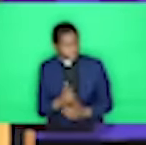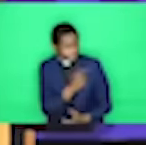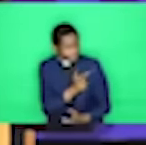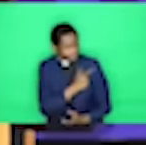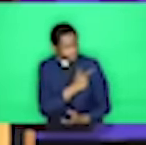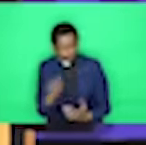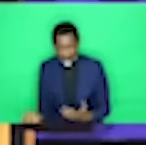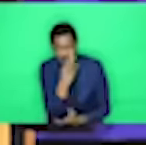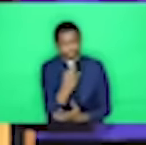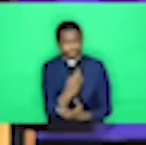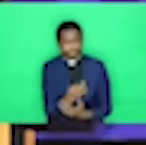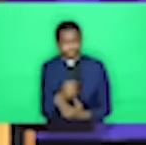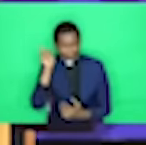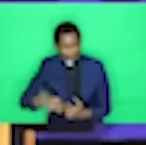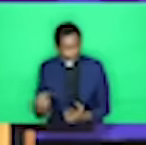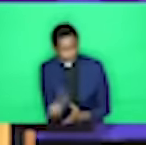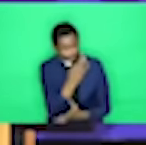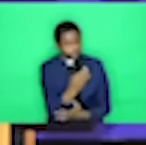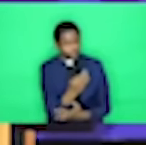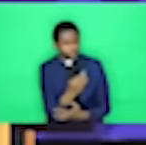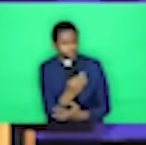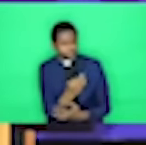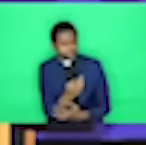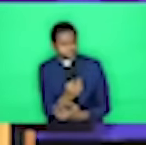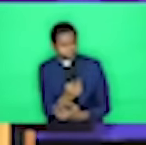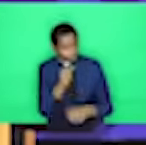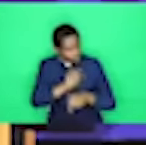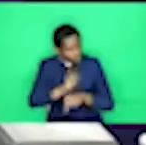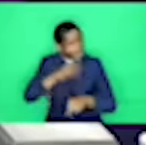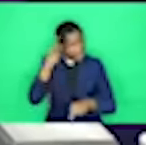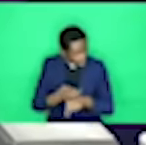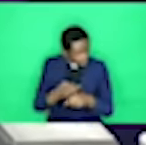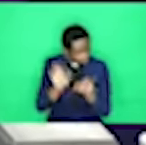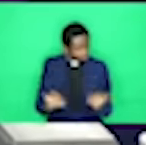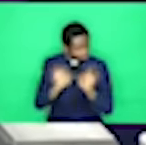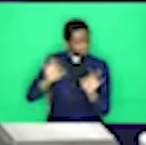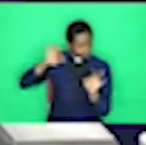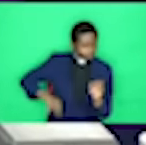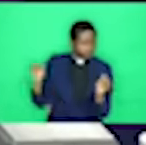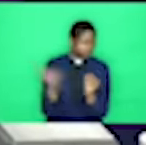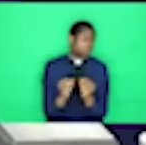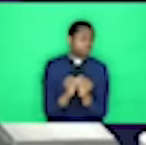eradicate laziness. There is dignity in work. They